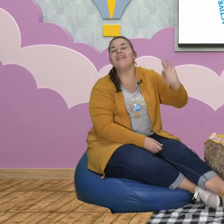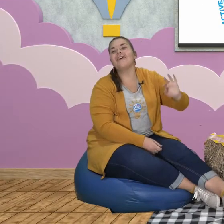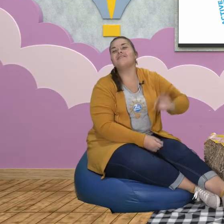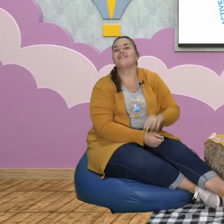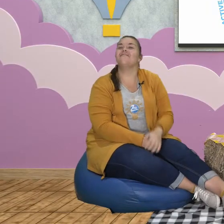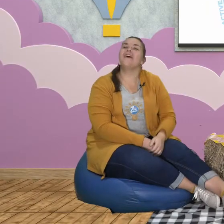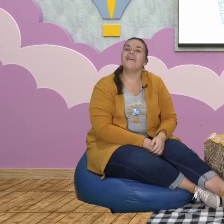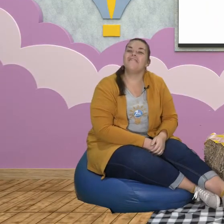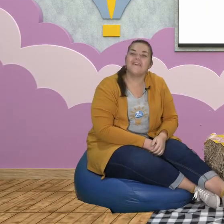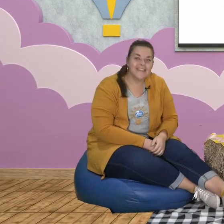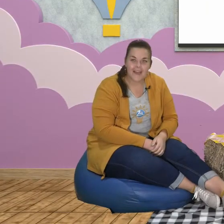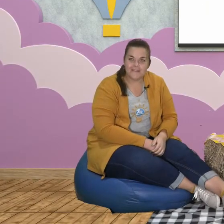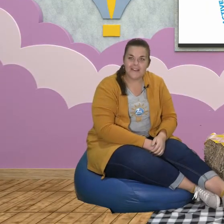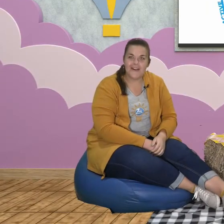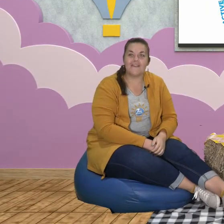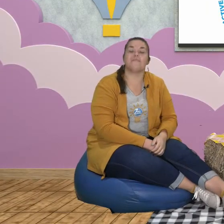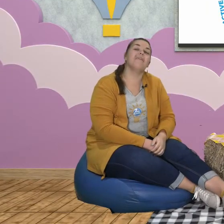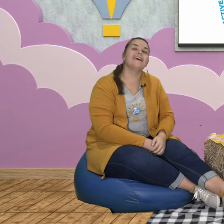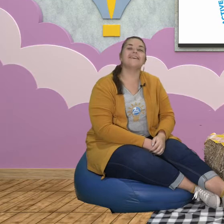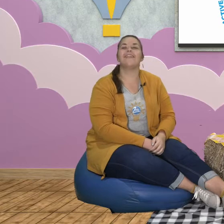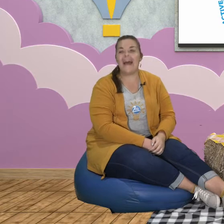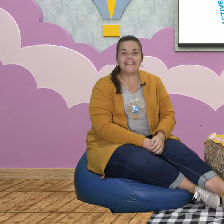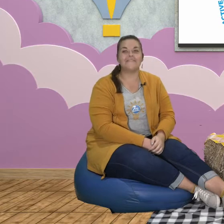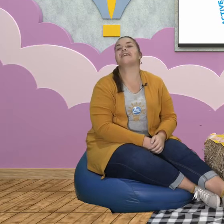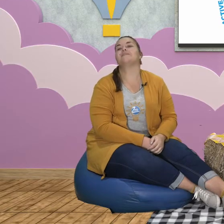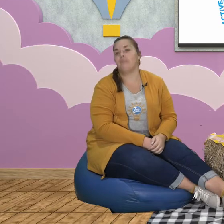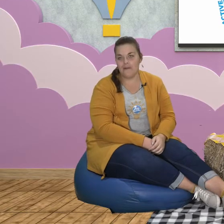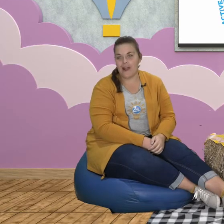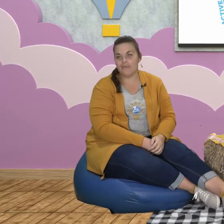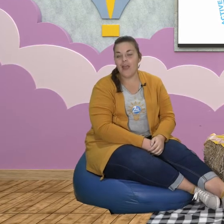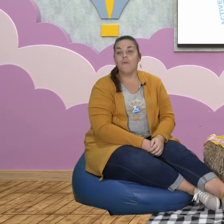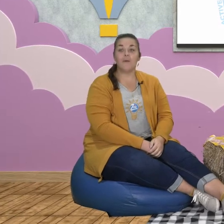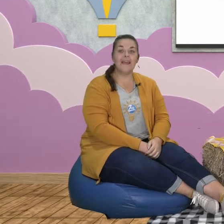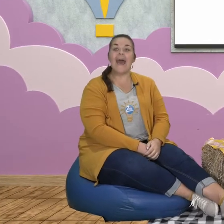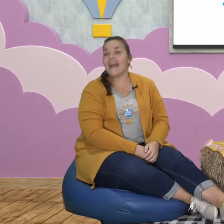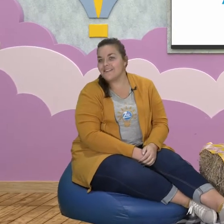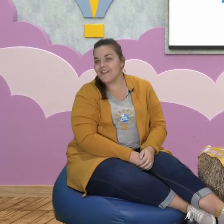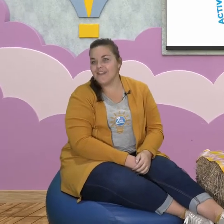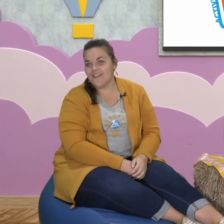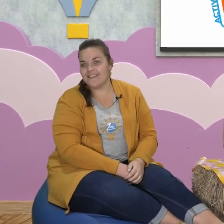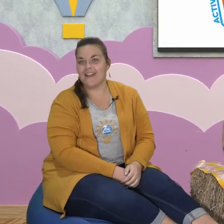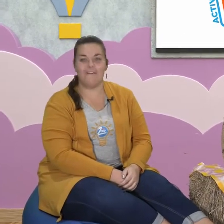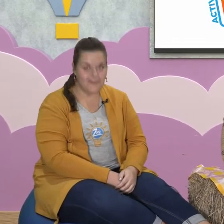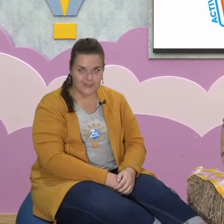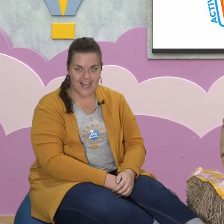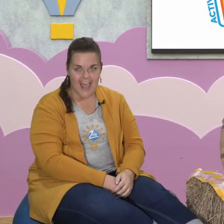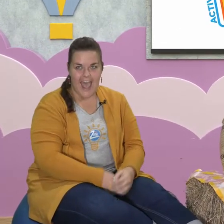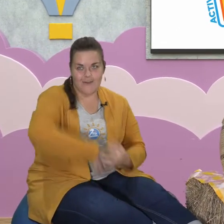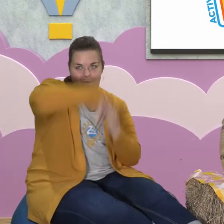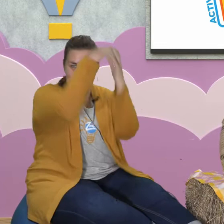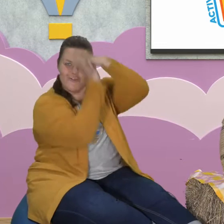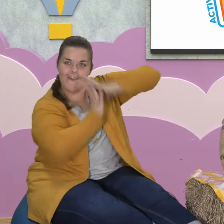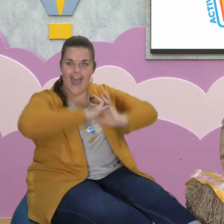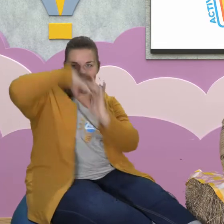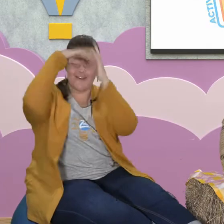and welcome to the very first episode of the My Zone Active Kids program, where we actively invest in our future and